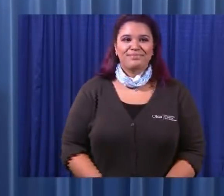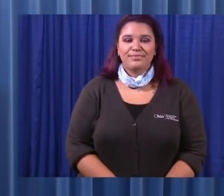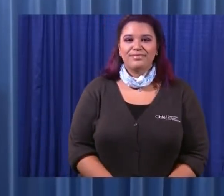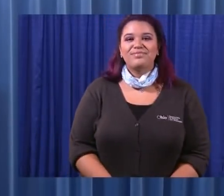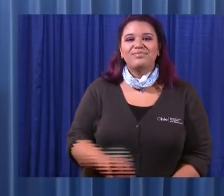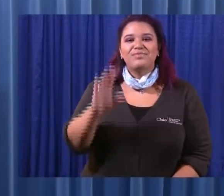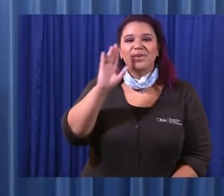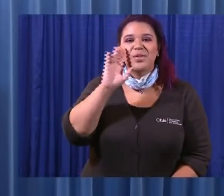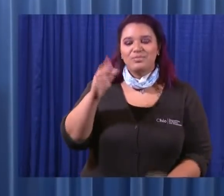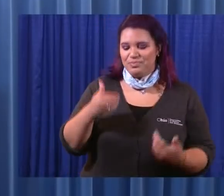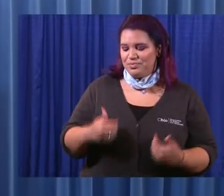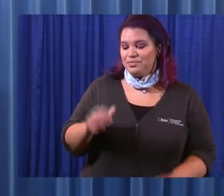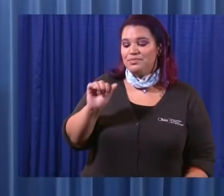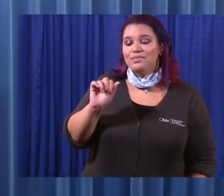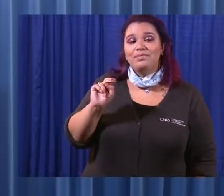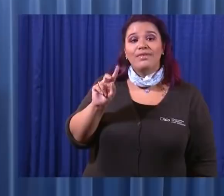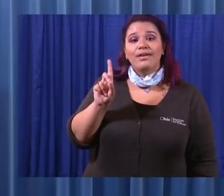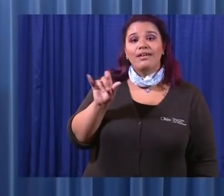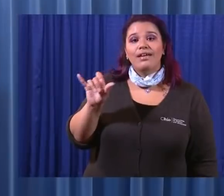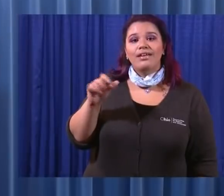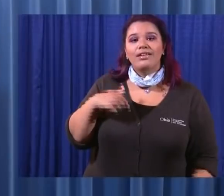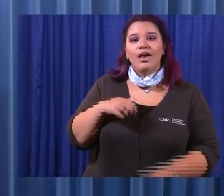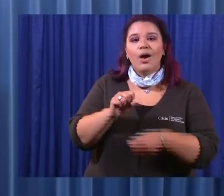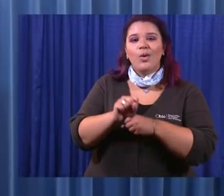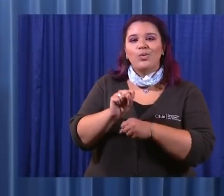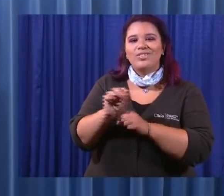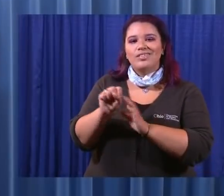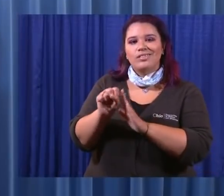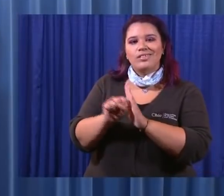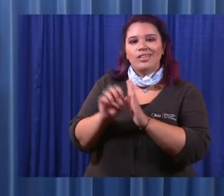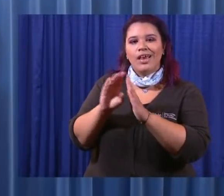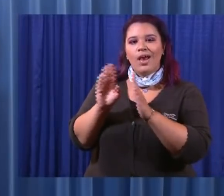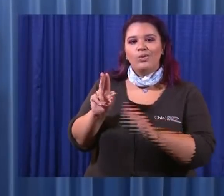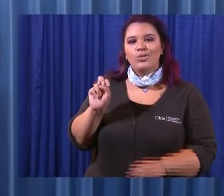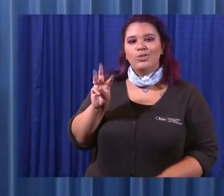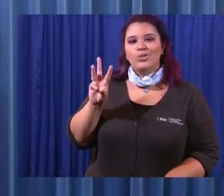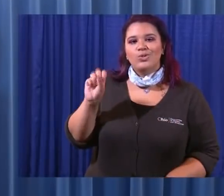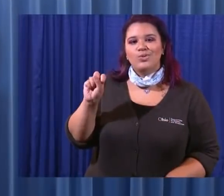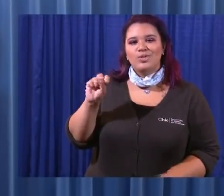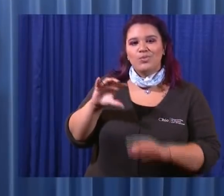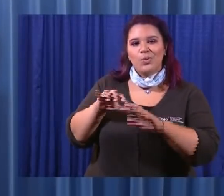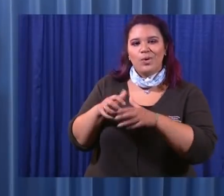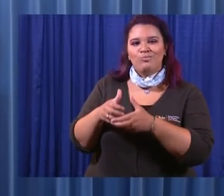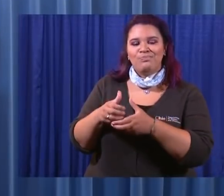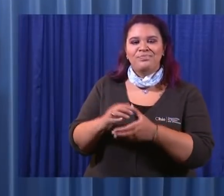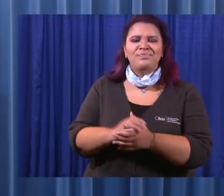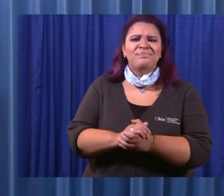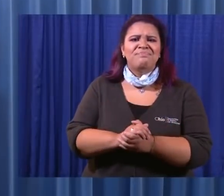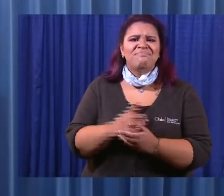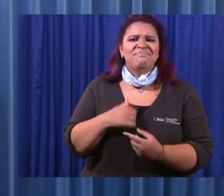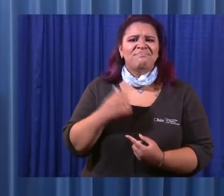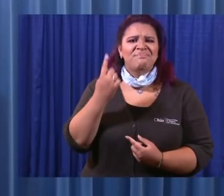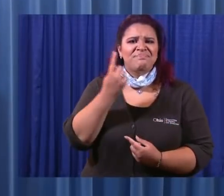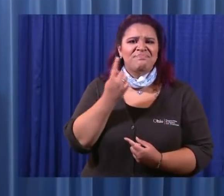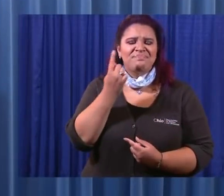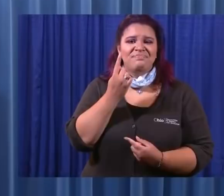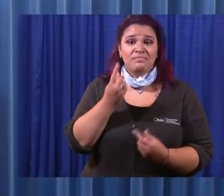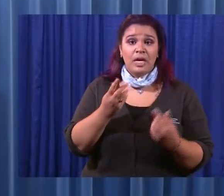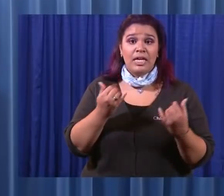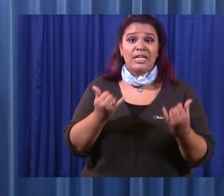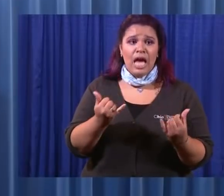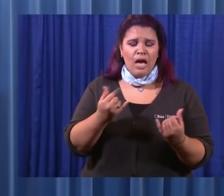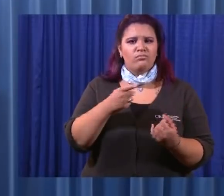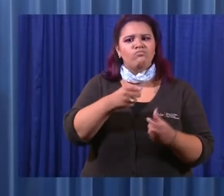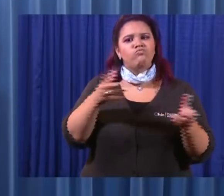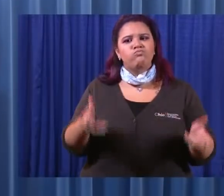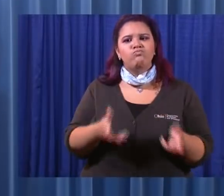Hi, Governor. Andy Chow with Ohio Public Radio and Television Statehouse News Bureau. Just wondering, with the encouragement of increased testing